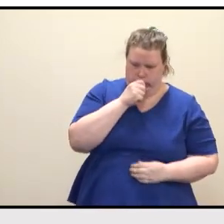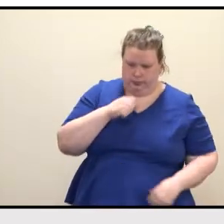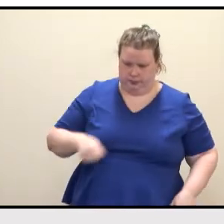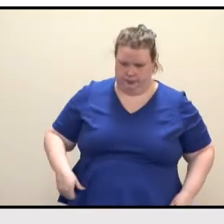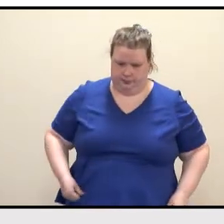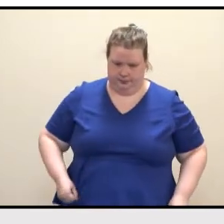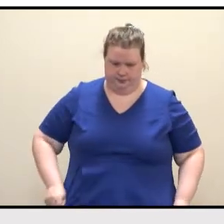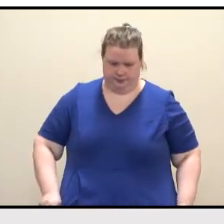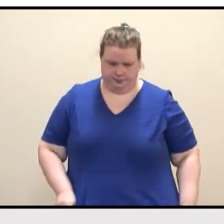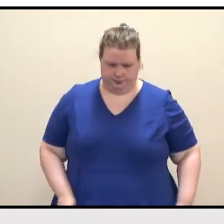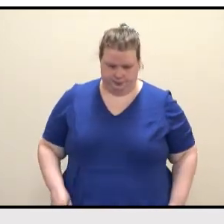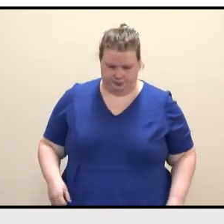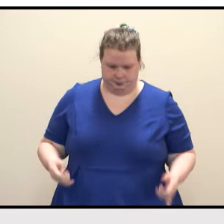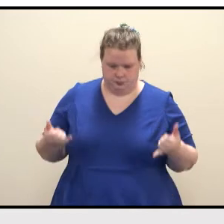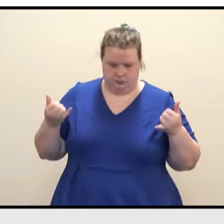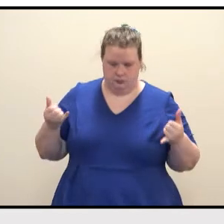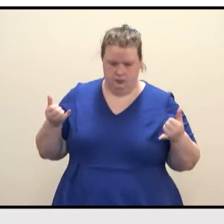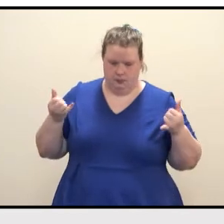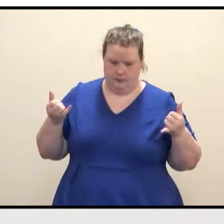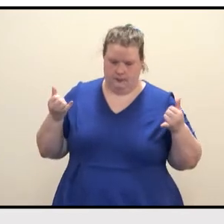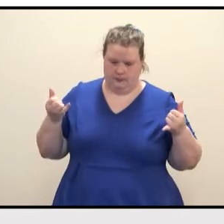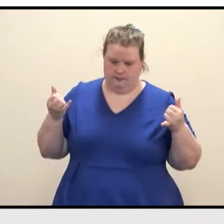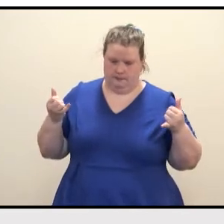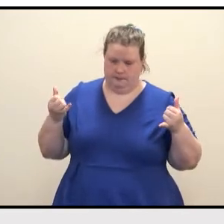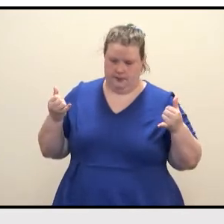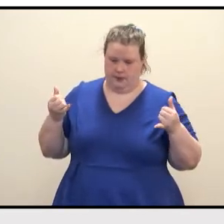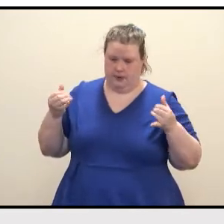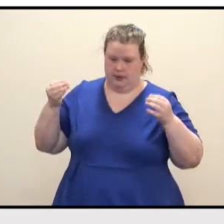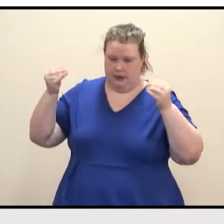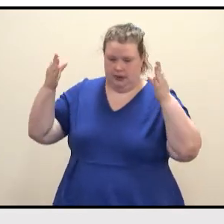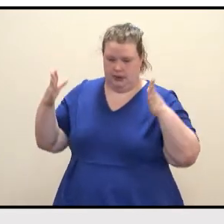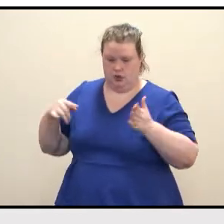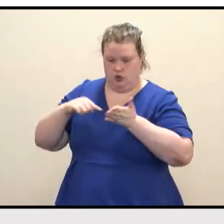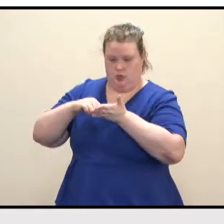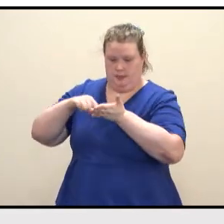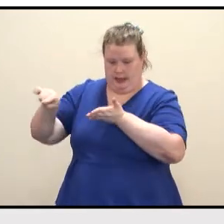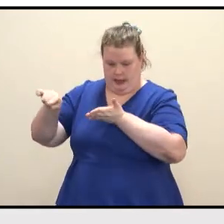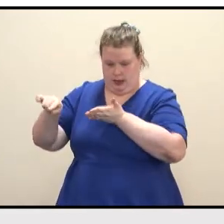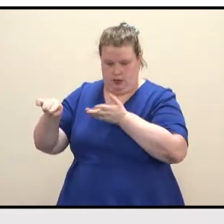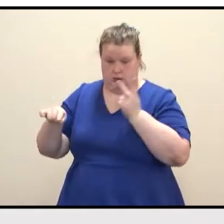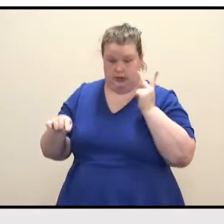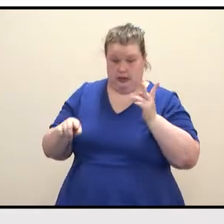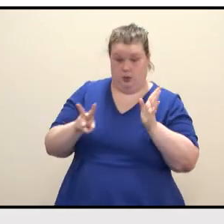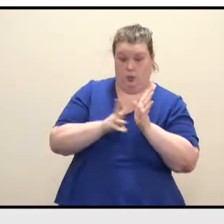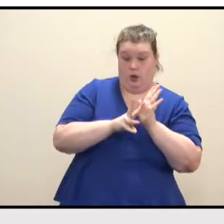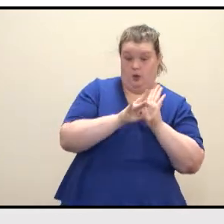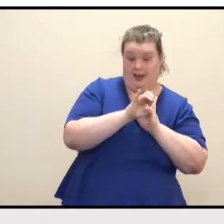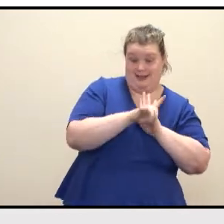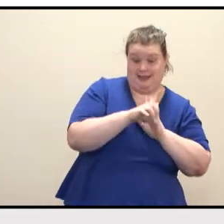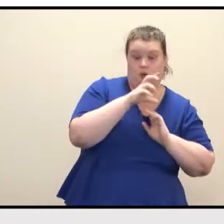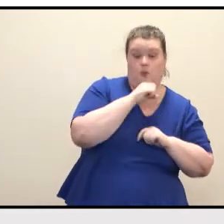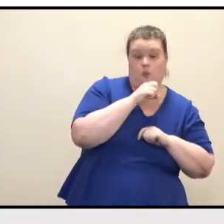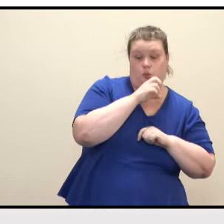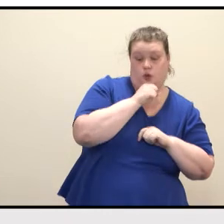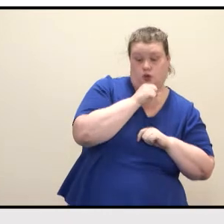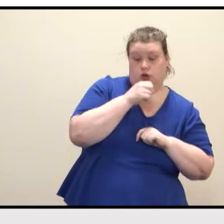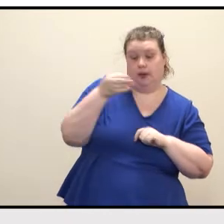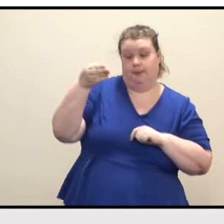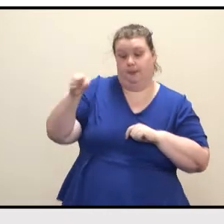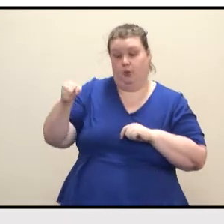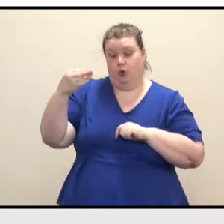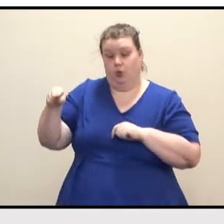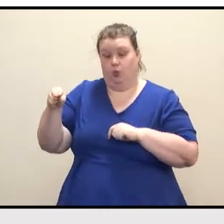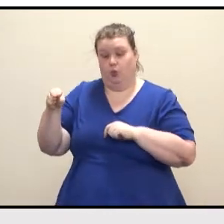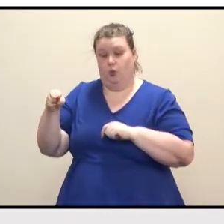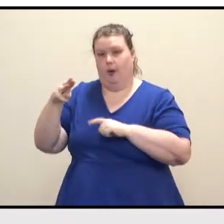So right now, this is a market graph for teacher pay. So you can see that Waco ISD is the orange line, and then you have your market